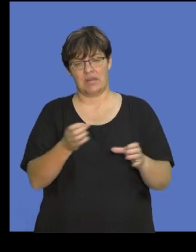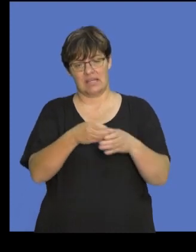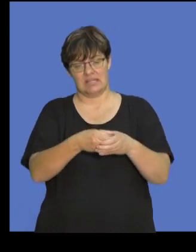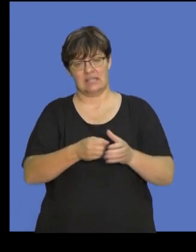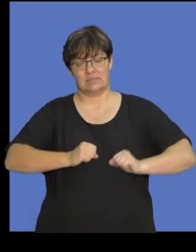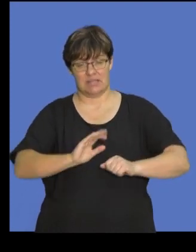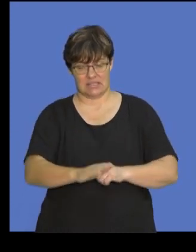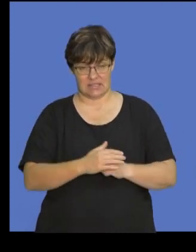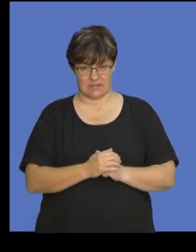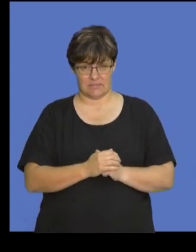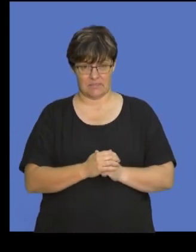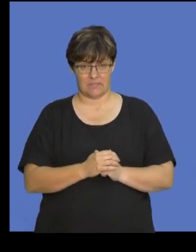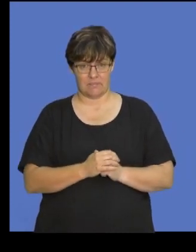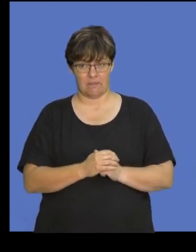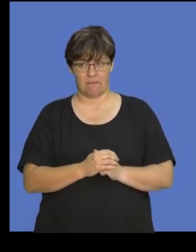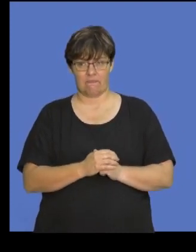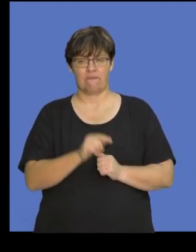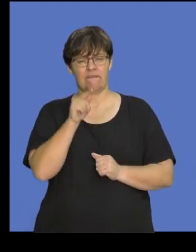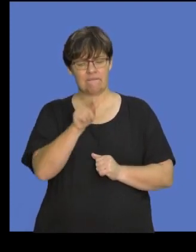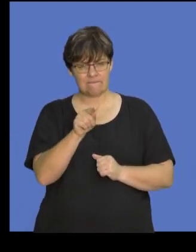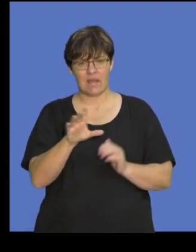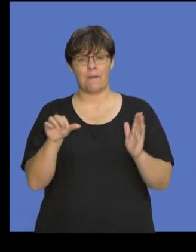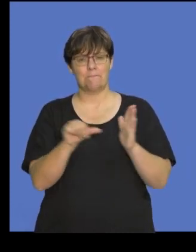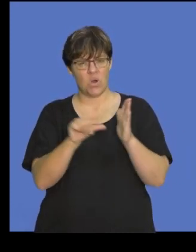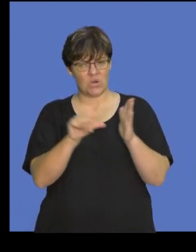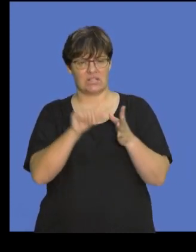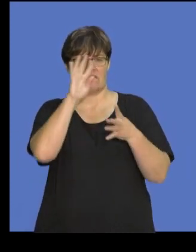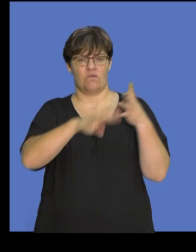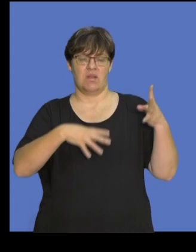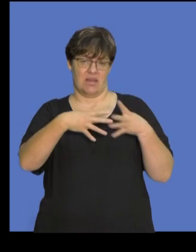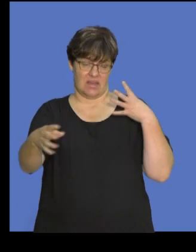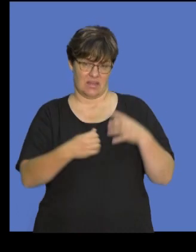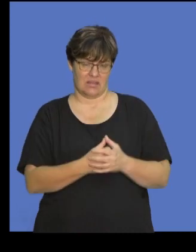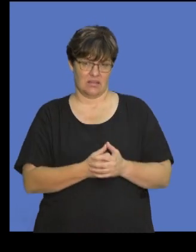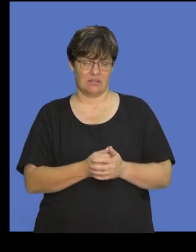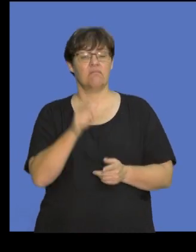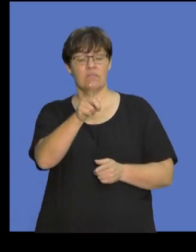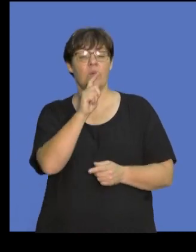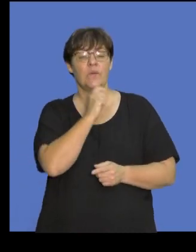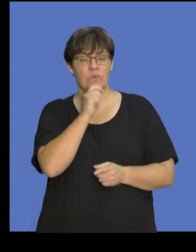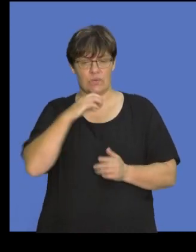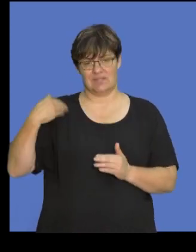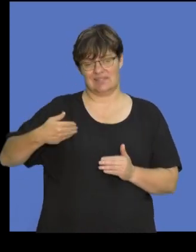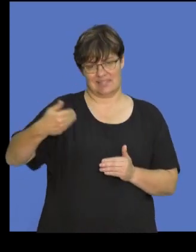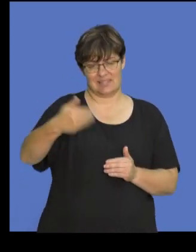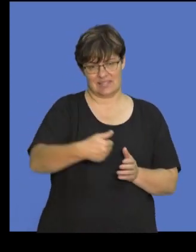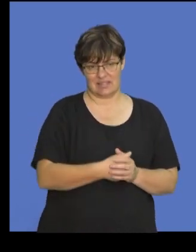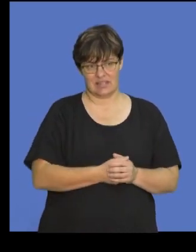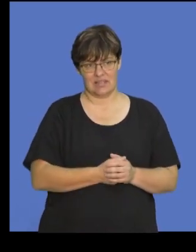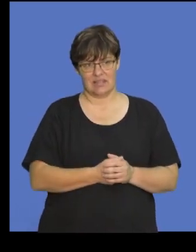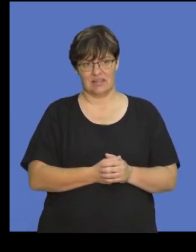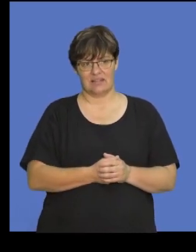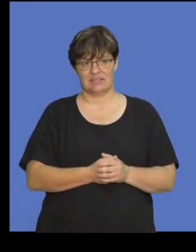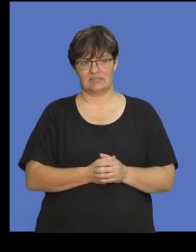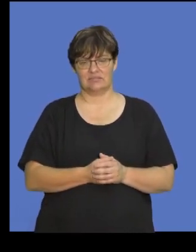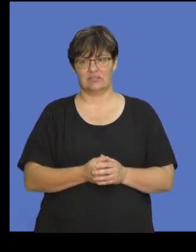the number in the sample space. So this is a very important formula and one that we're going to use quite